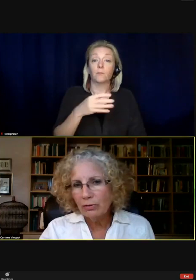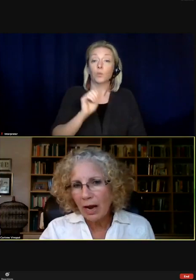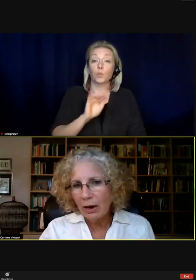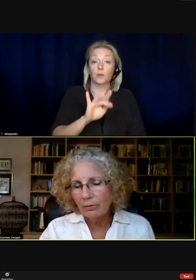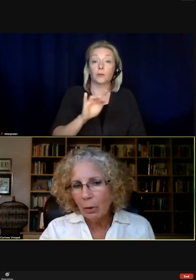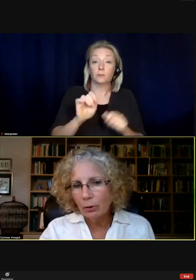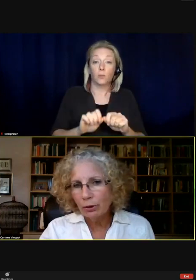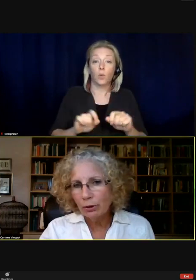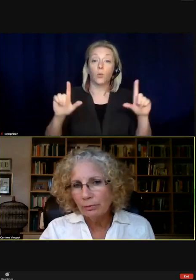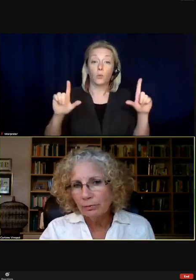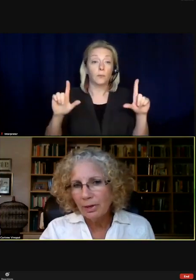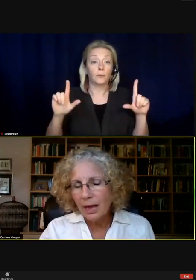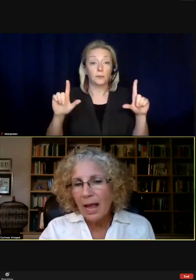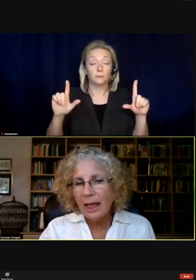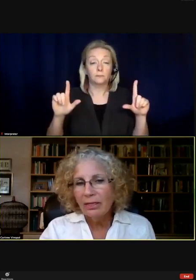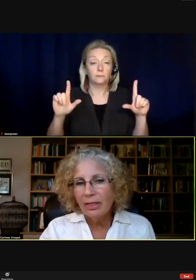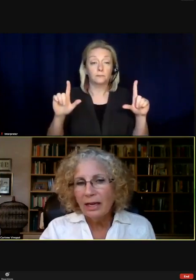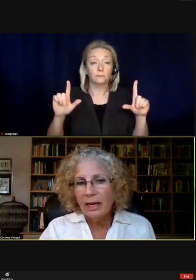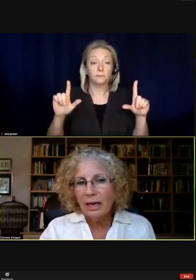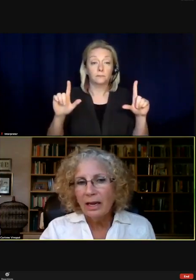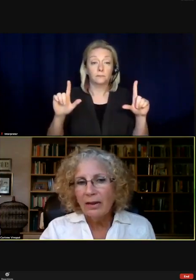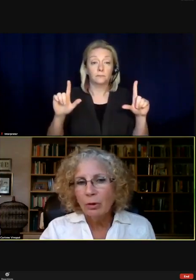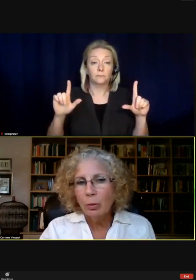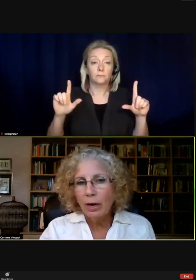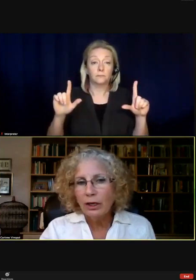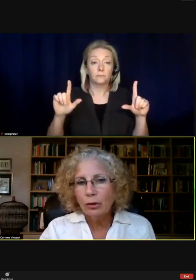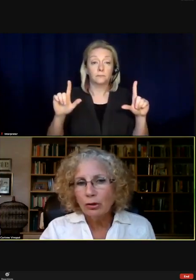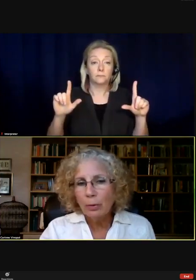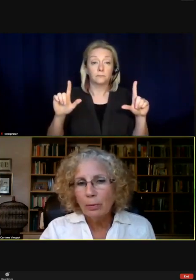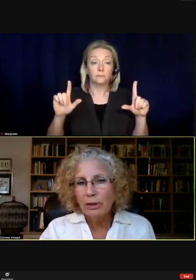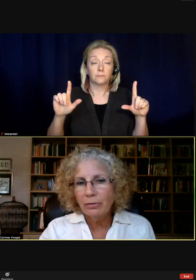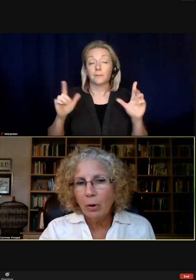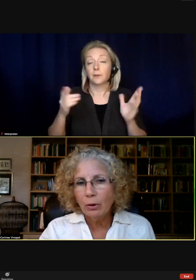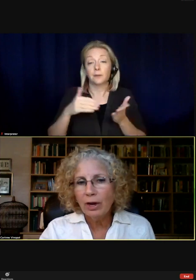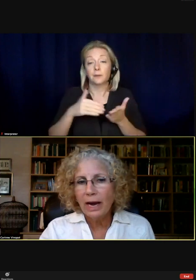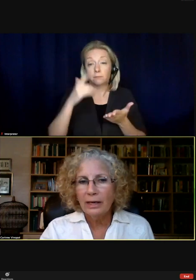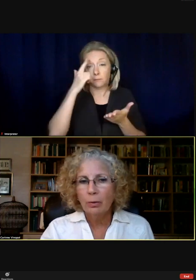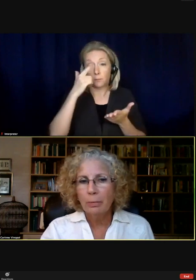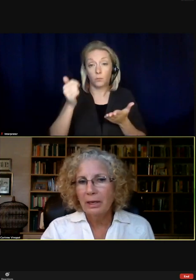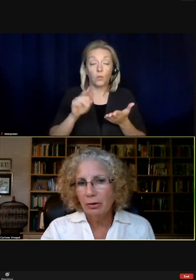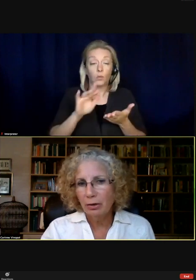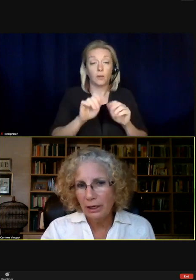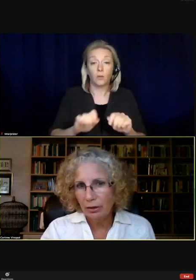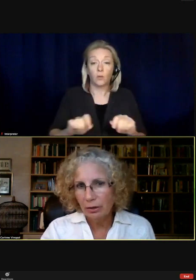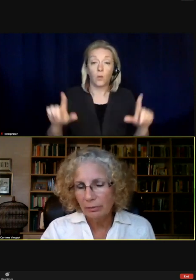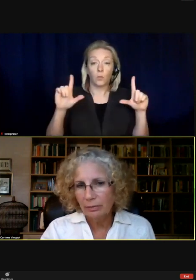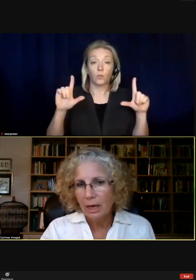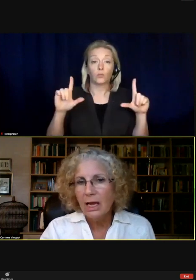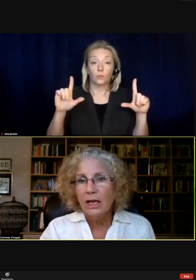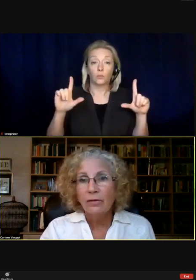see a little file folder. And then if you want it, you just open the folder and it'll appear